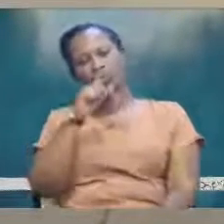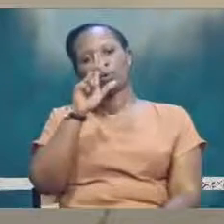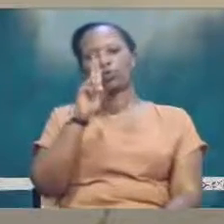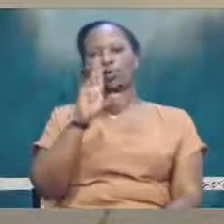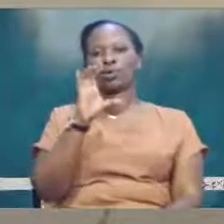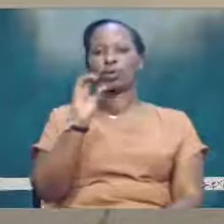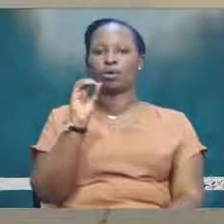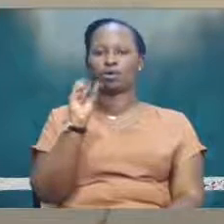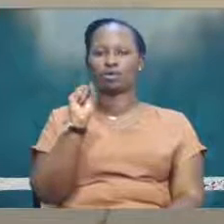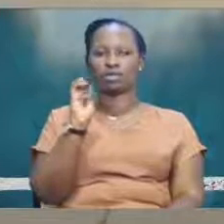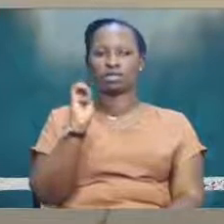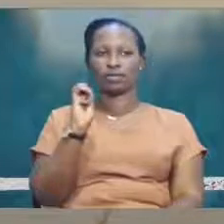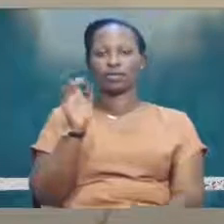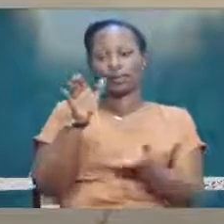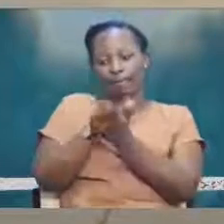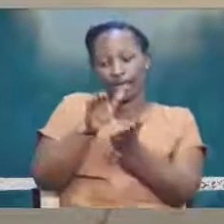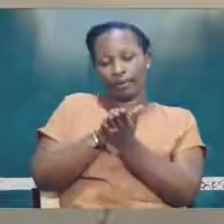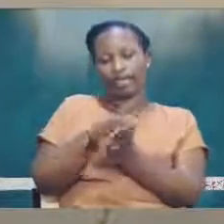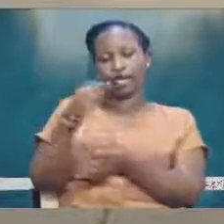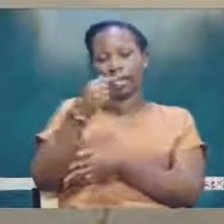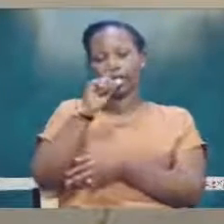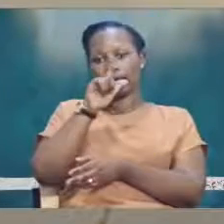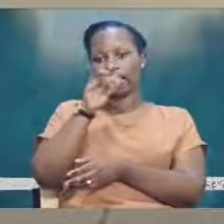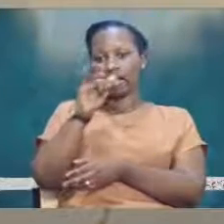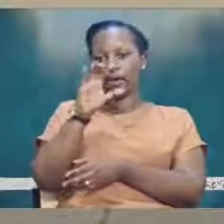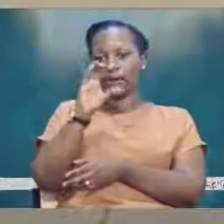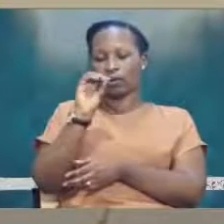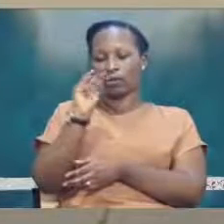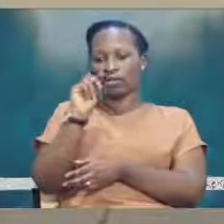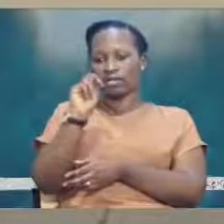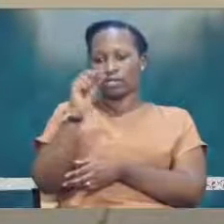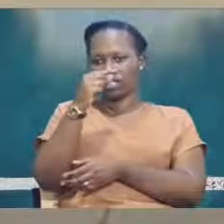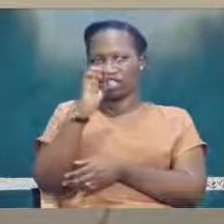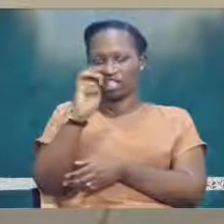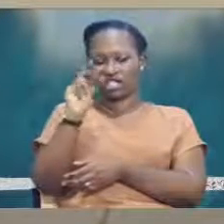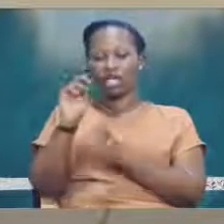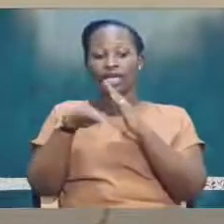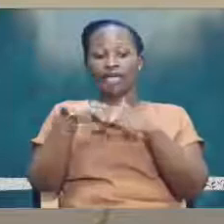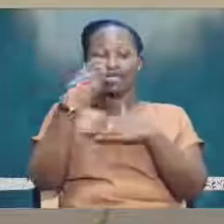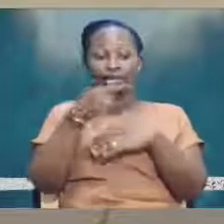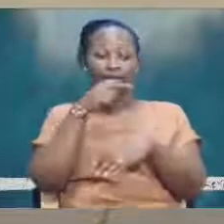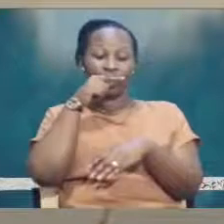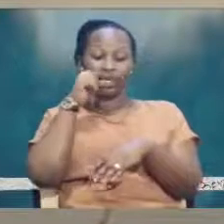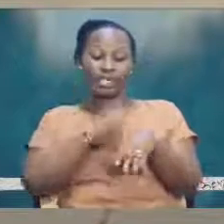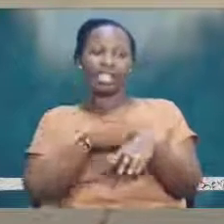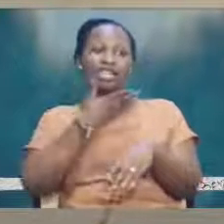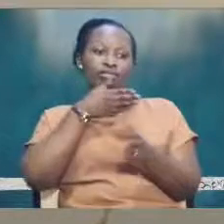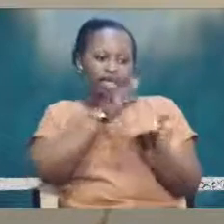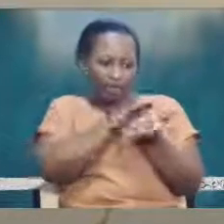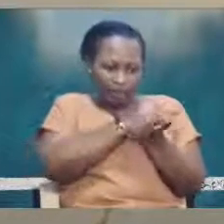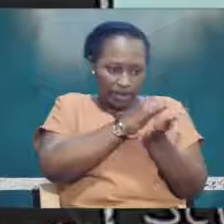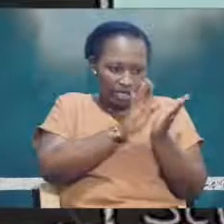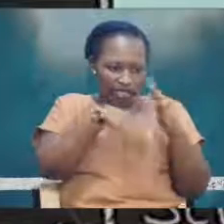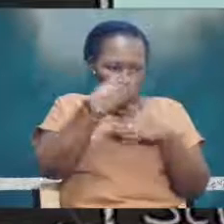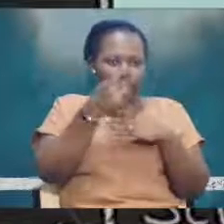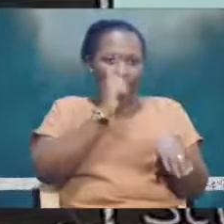glycogen, so that when they need a lot of energy, glycogen will be converted back to glucose, and glucose will be used as the